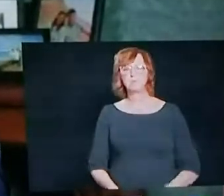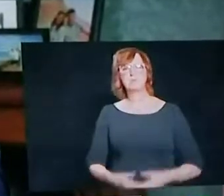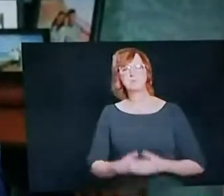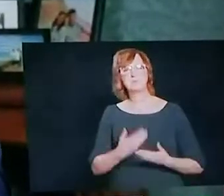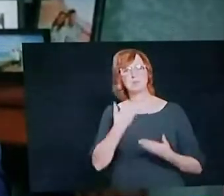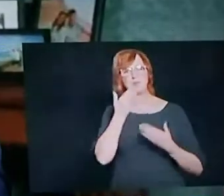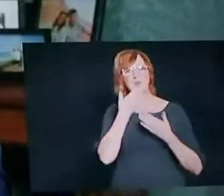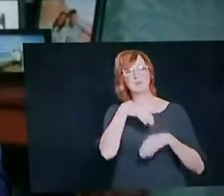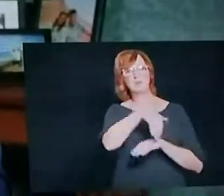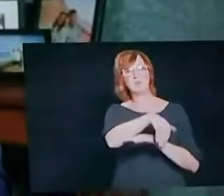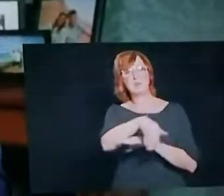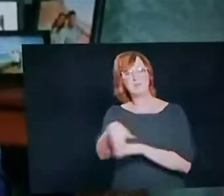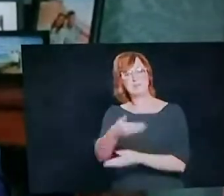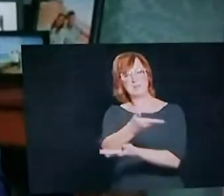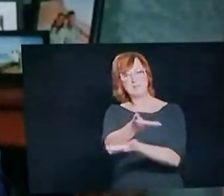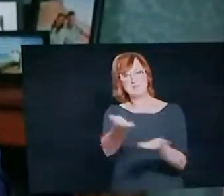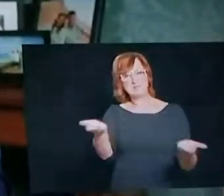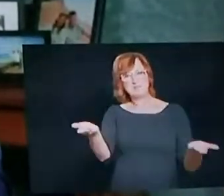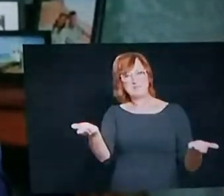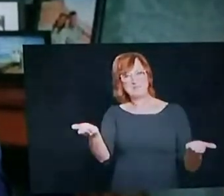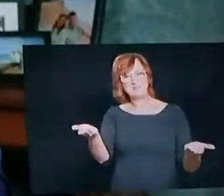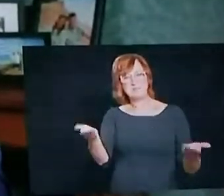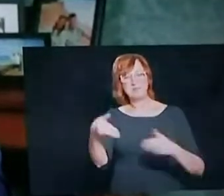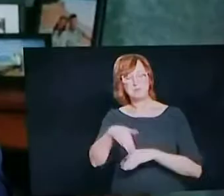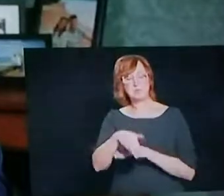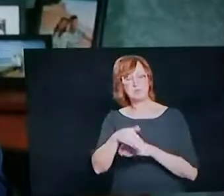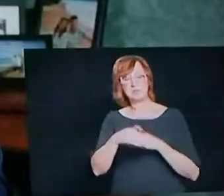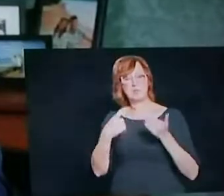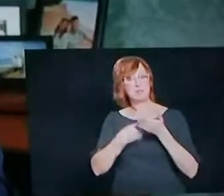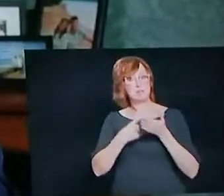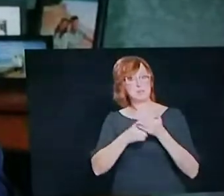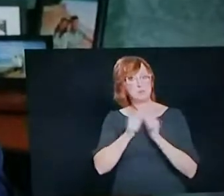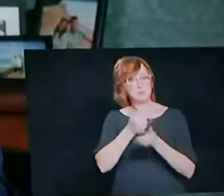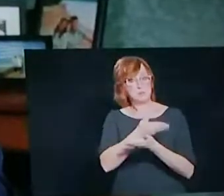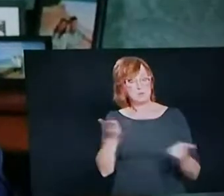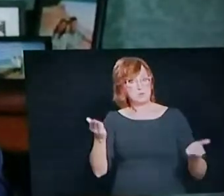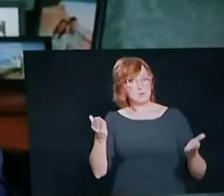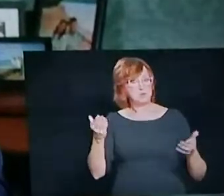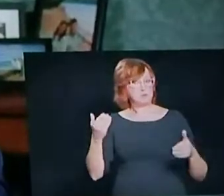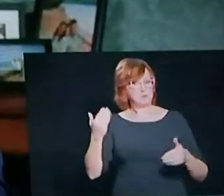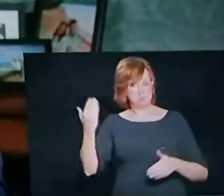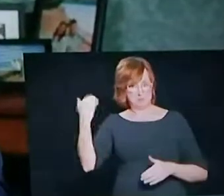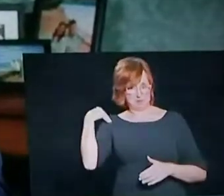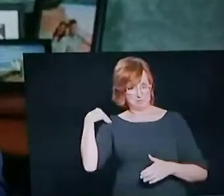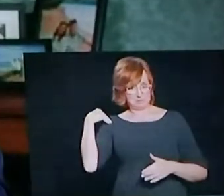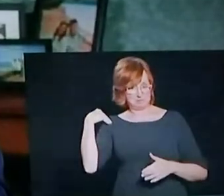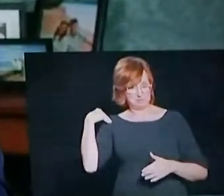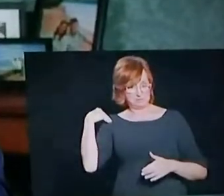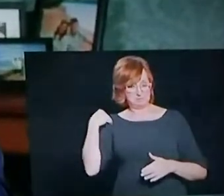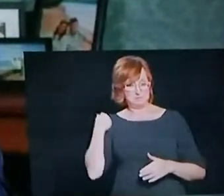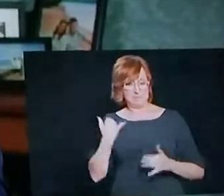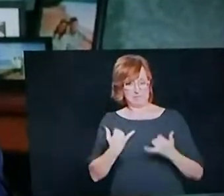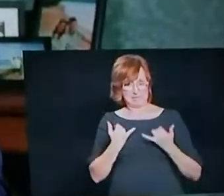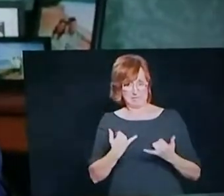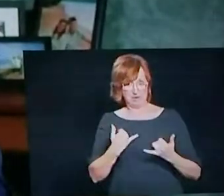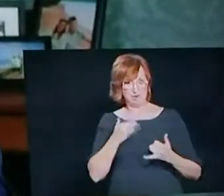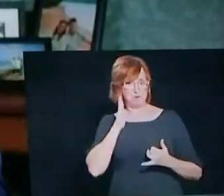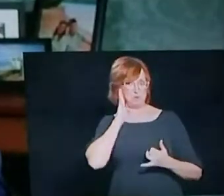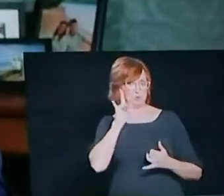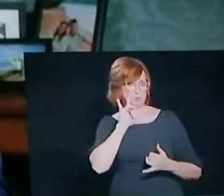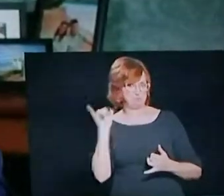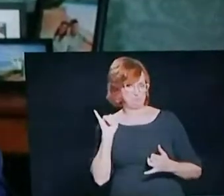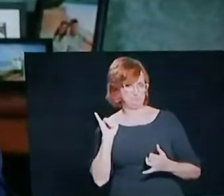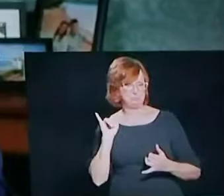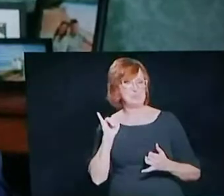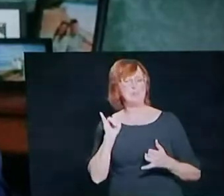Good evening, everyone. Tonight, I want to talk to you about where we've been, where we are, and where we are going as we fight the